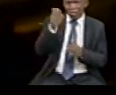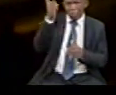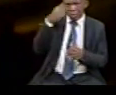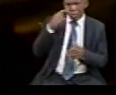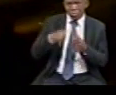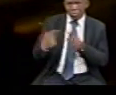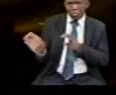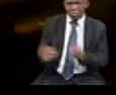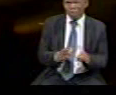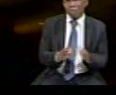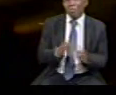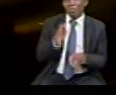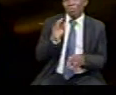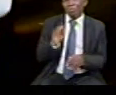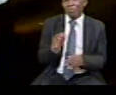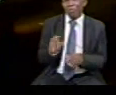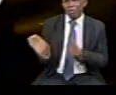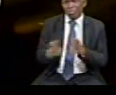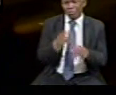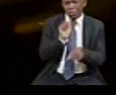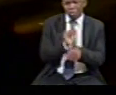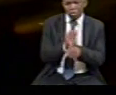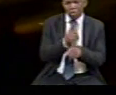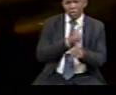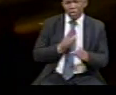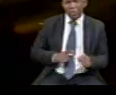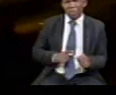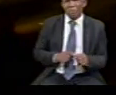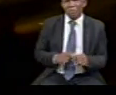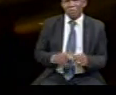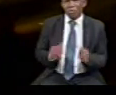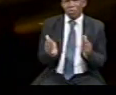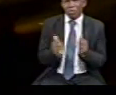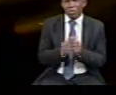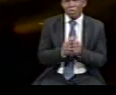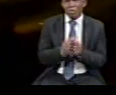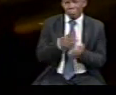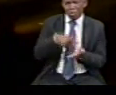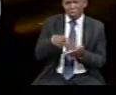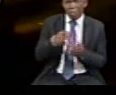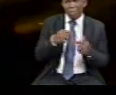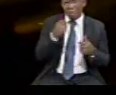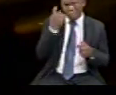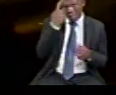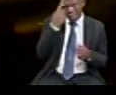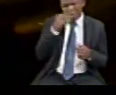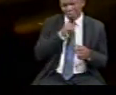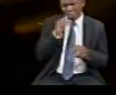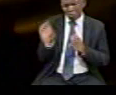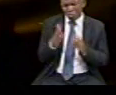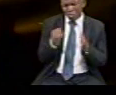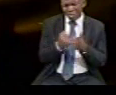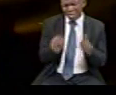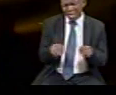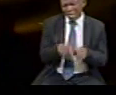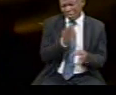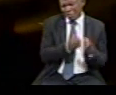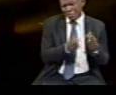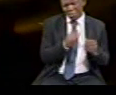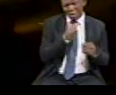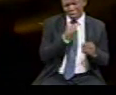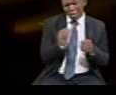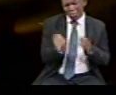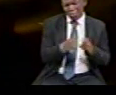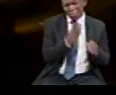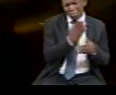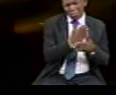not doing the work of God as if you are doing anybody a favor. But you are doing it as something that you know that you are